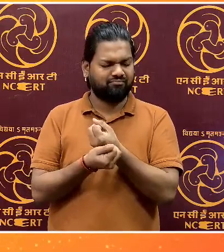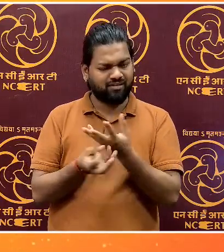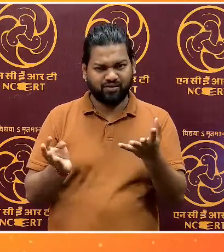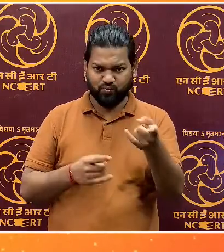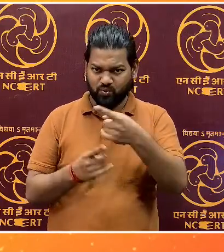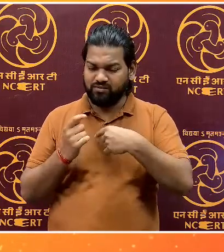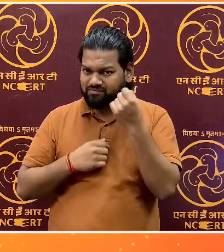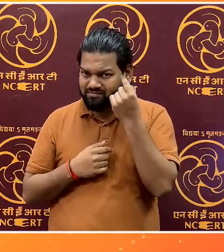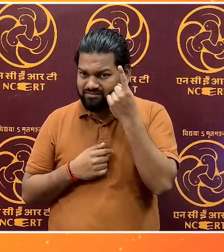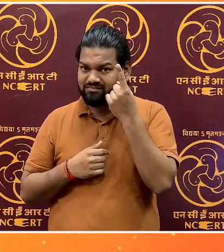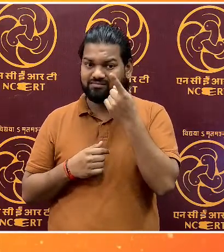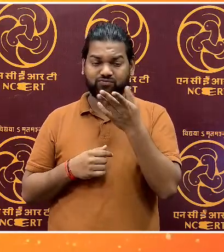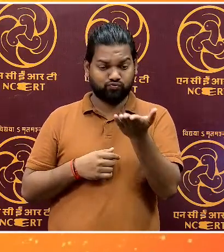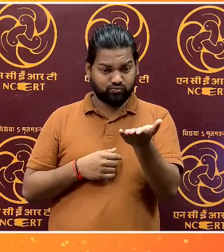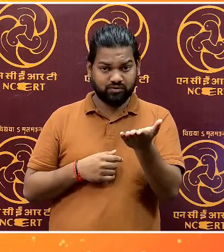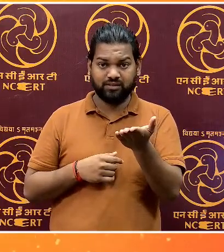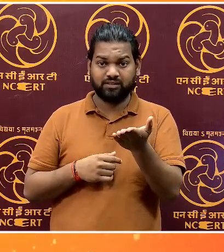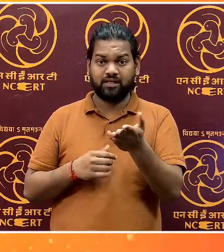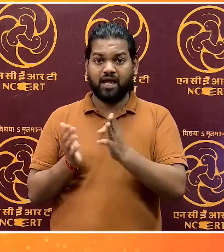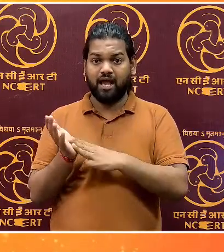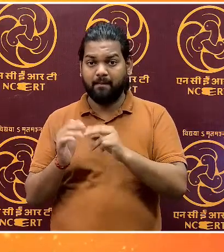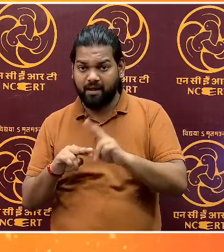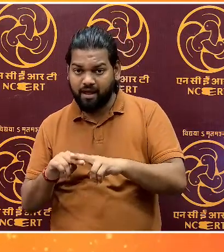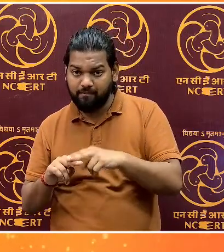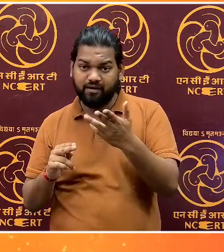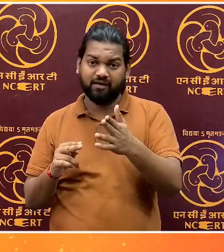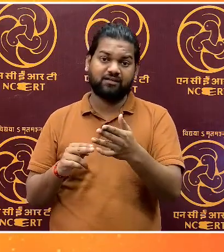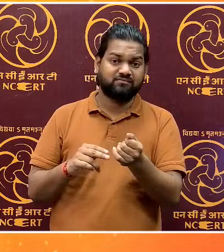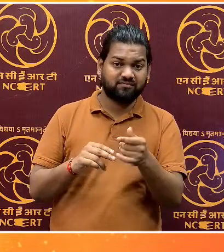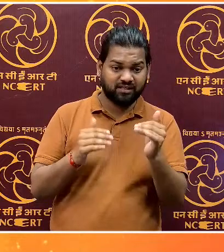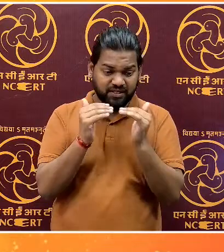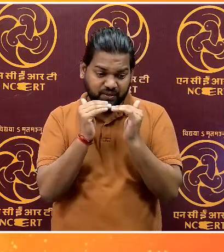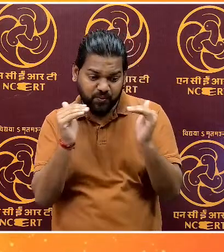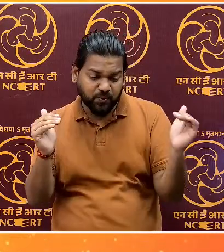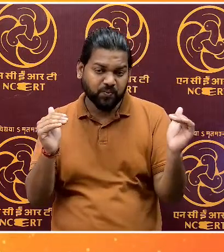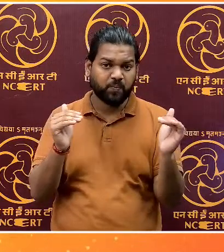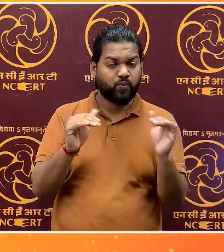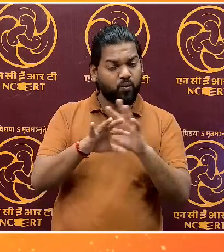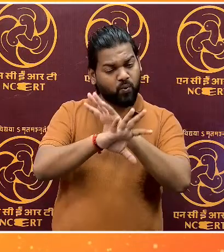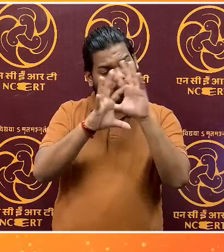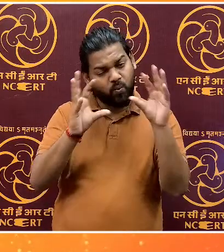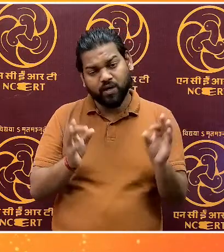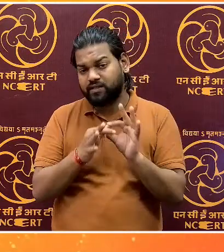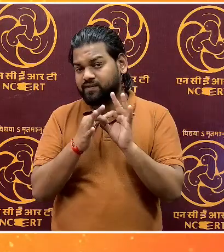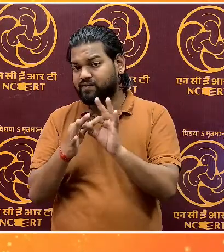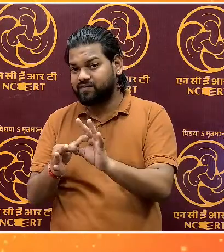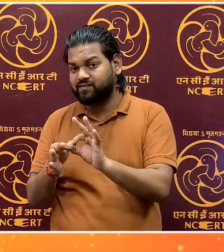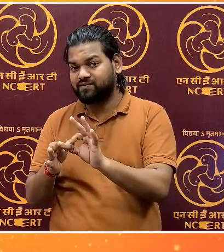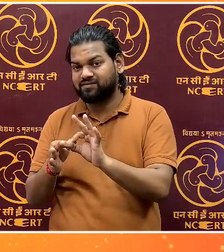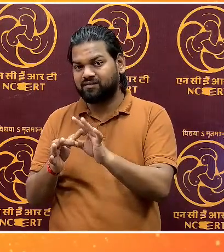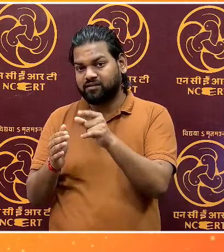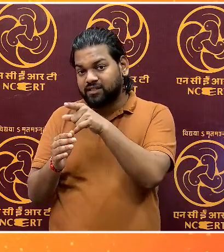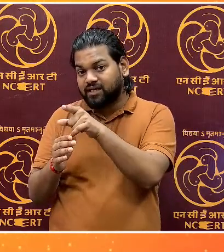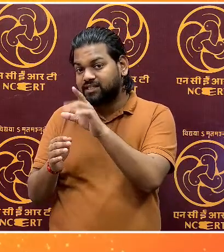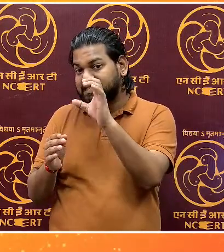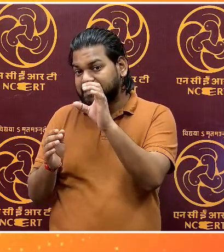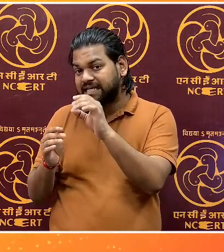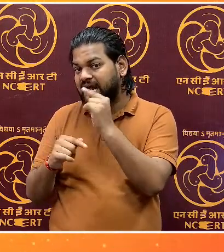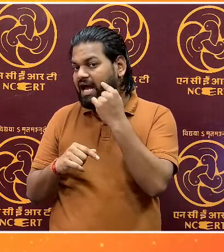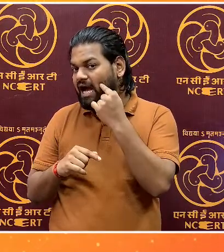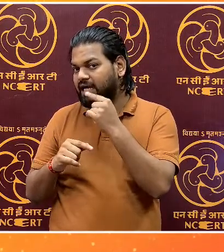you understand the applications of mutual funds, equities, all those are based upon this concept of compound interest.